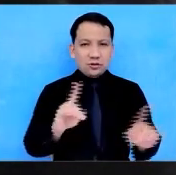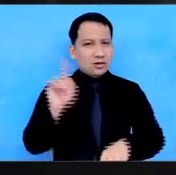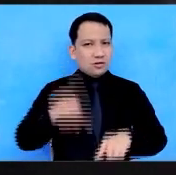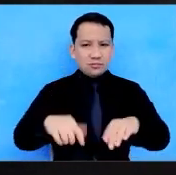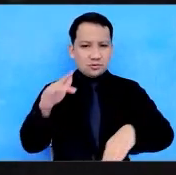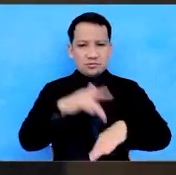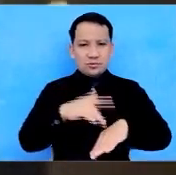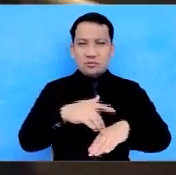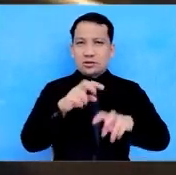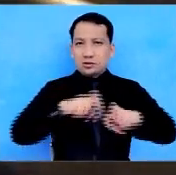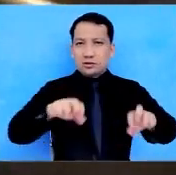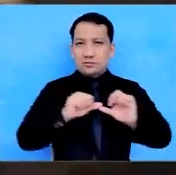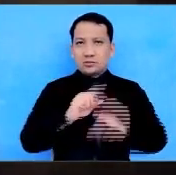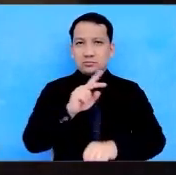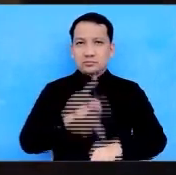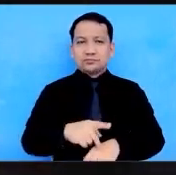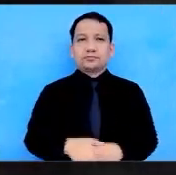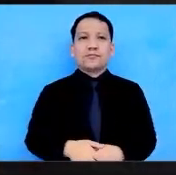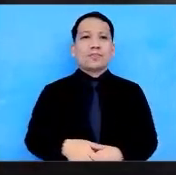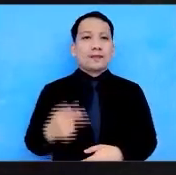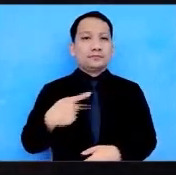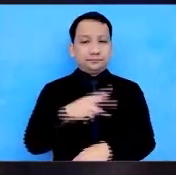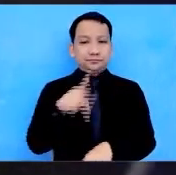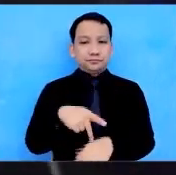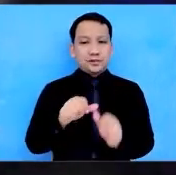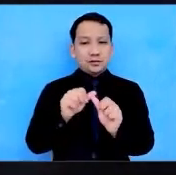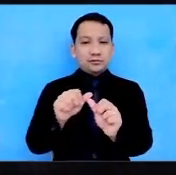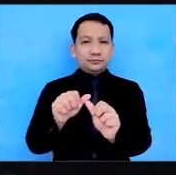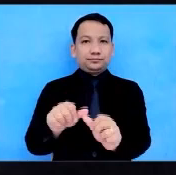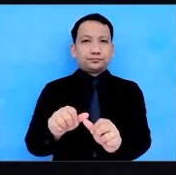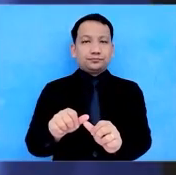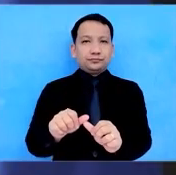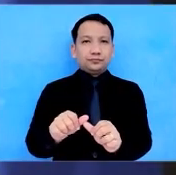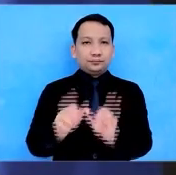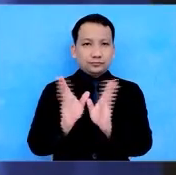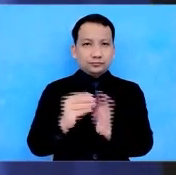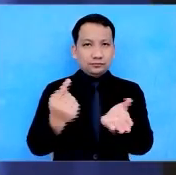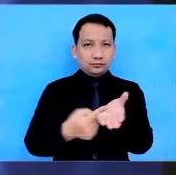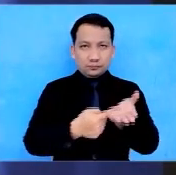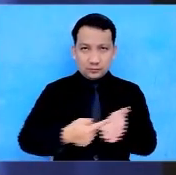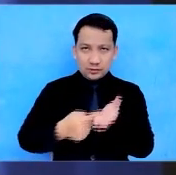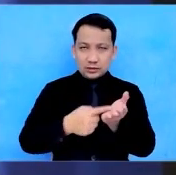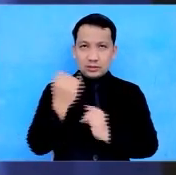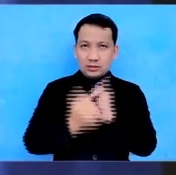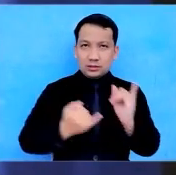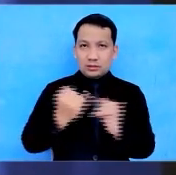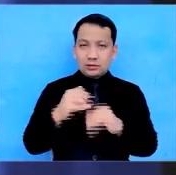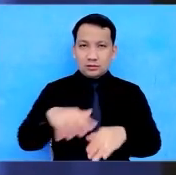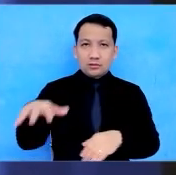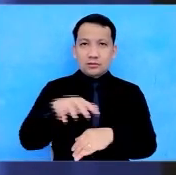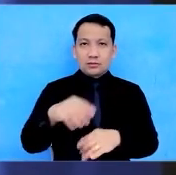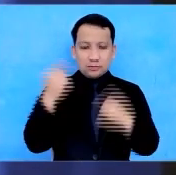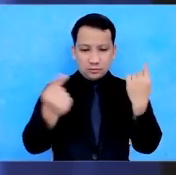sa soberanya ng bansa. The Philippines will continue to engage countries bilaterally and in international platforms on issues